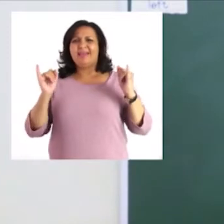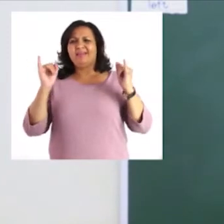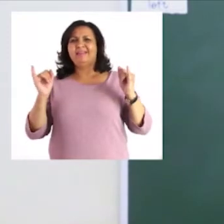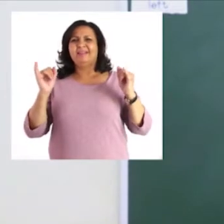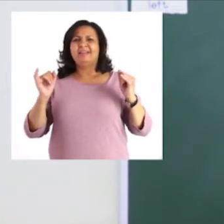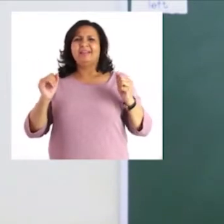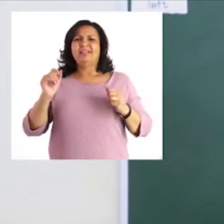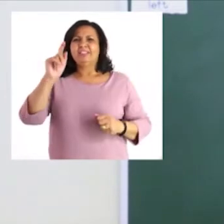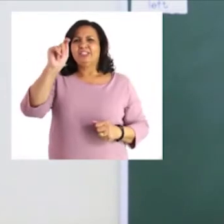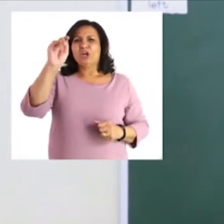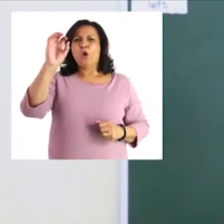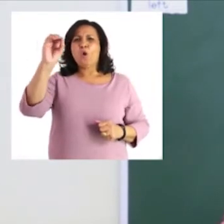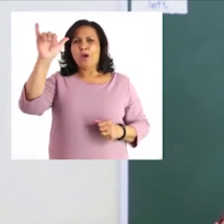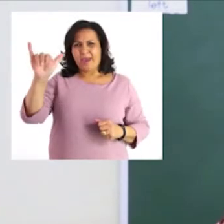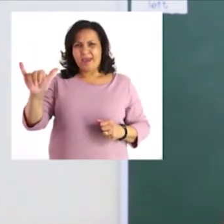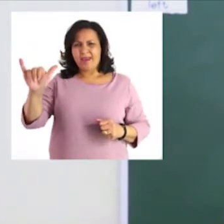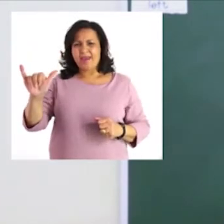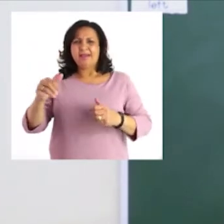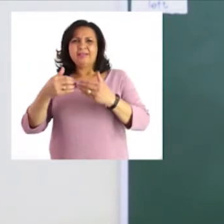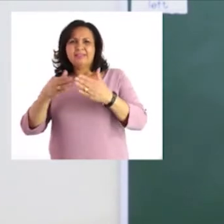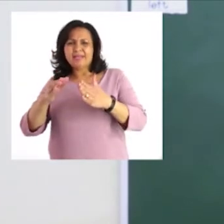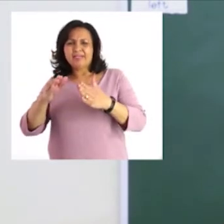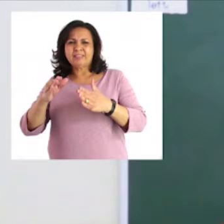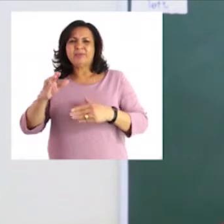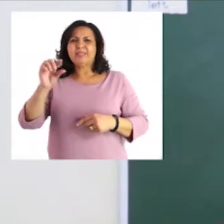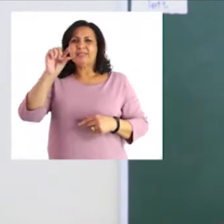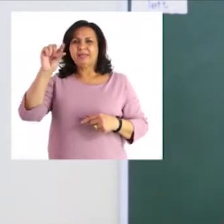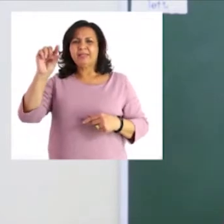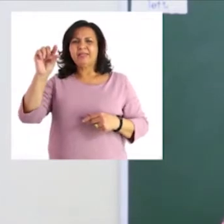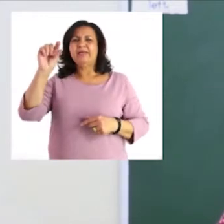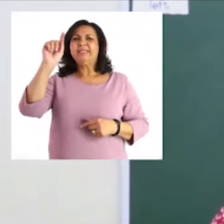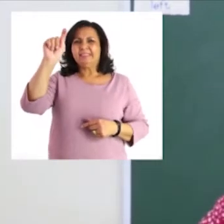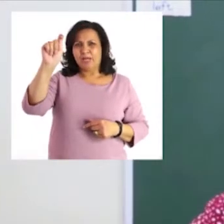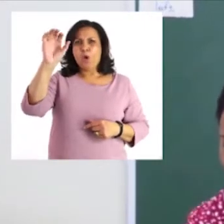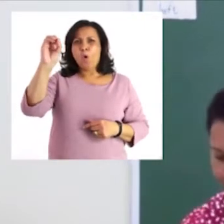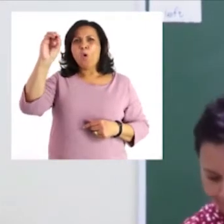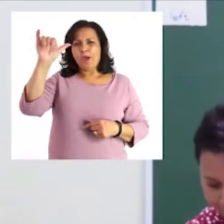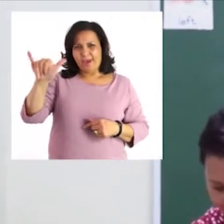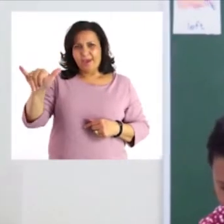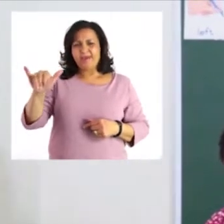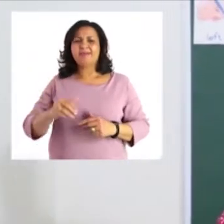What sound would it make? T. It would make the sound T.